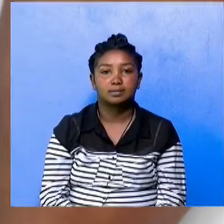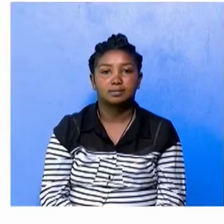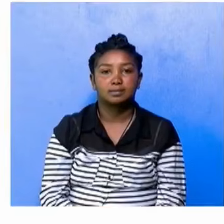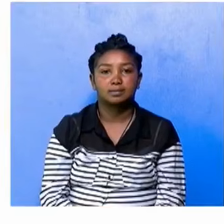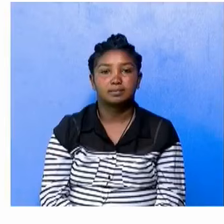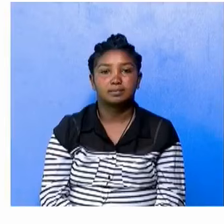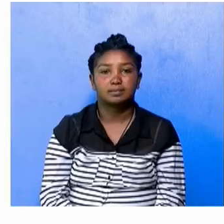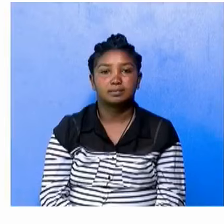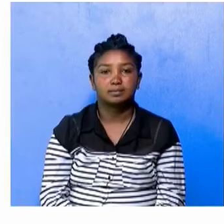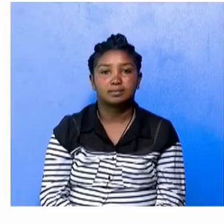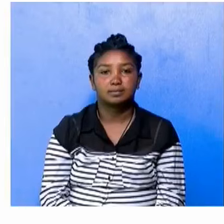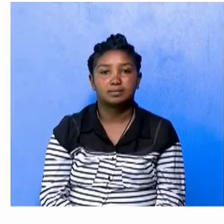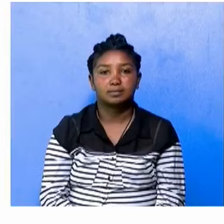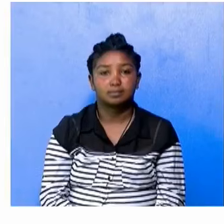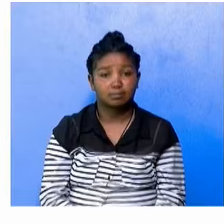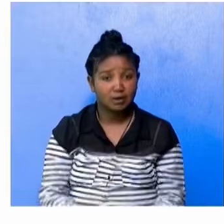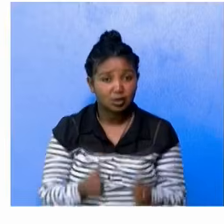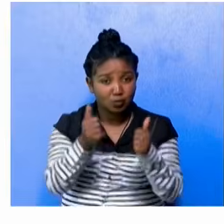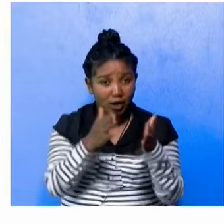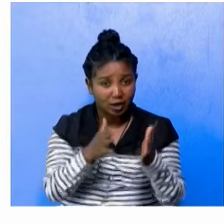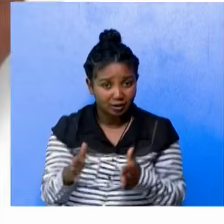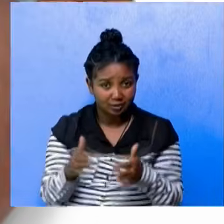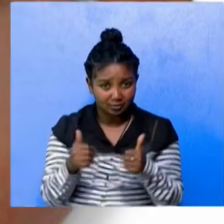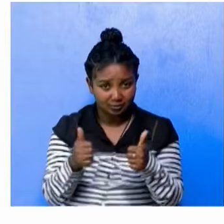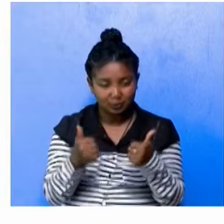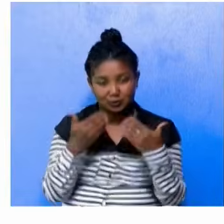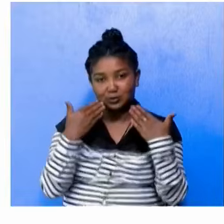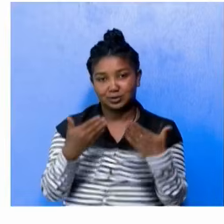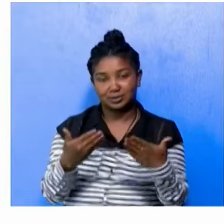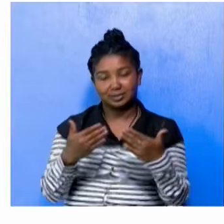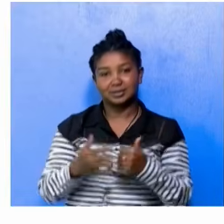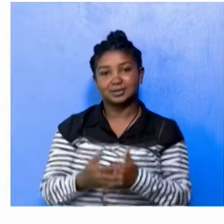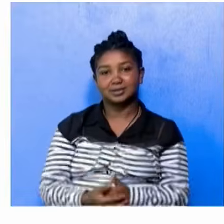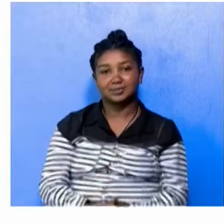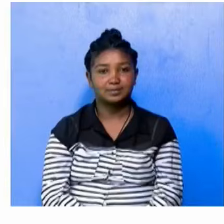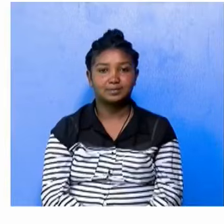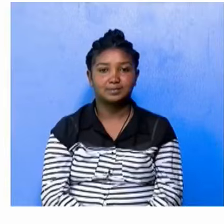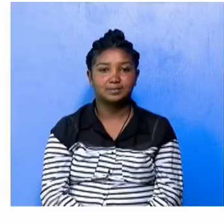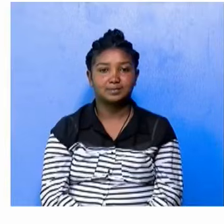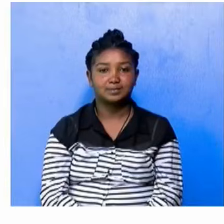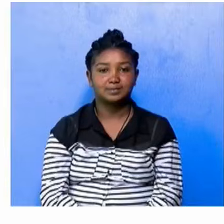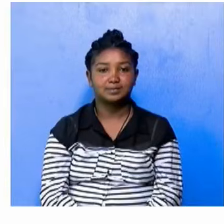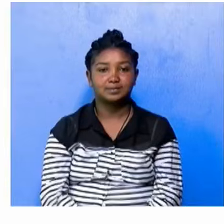nouns. Ready? Good.